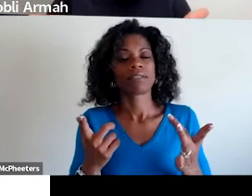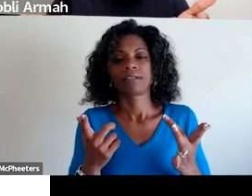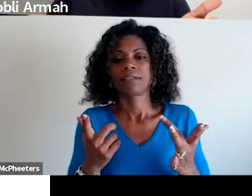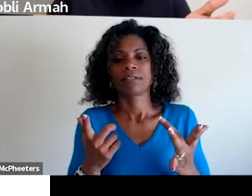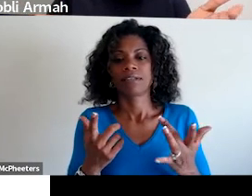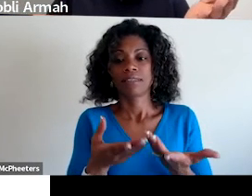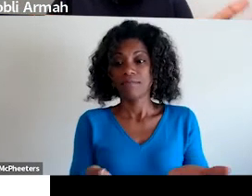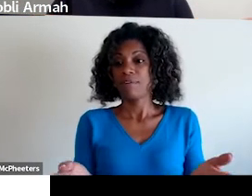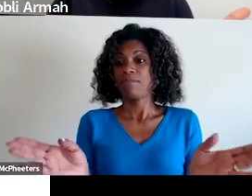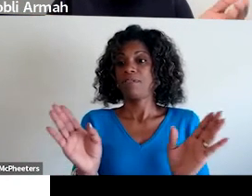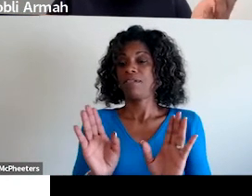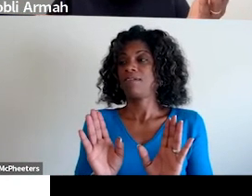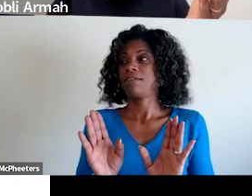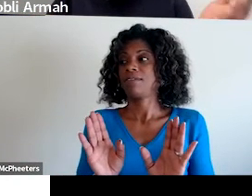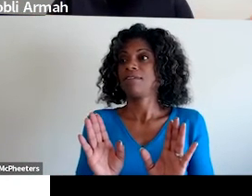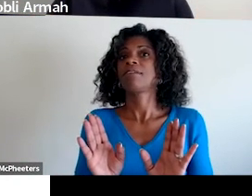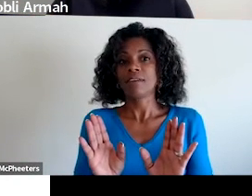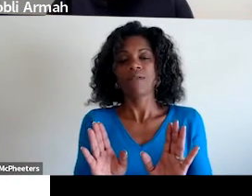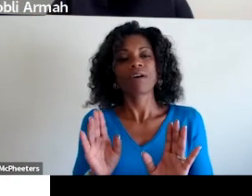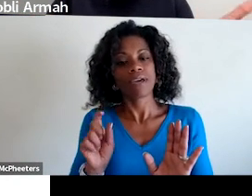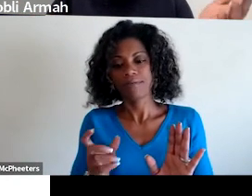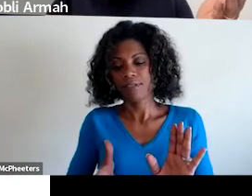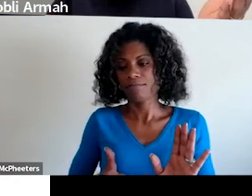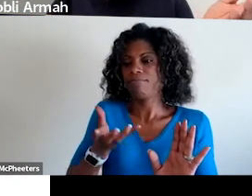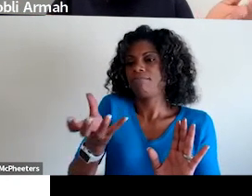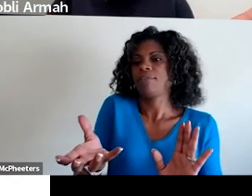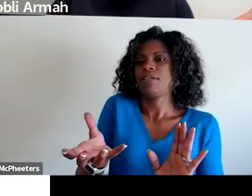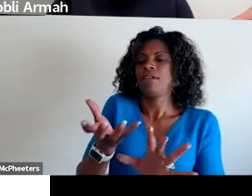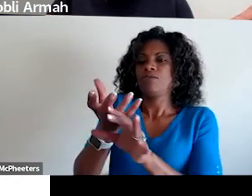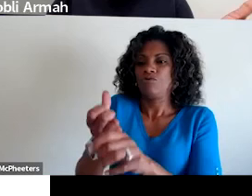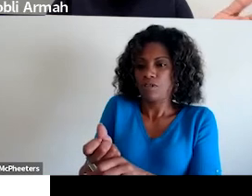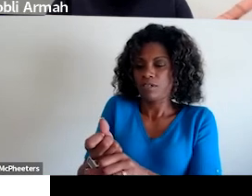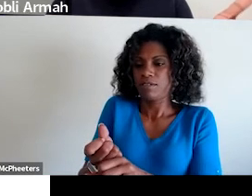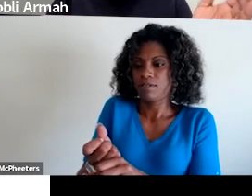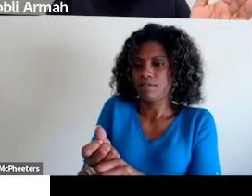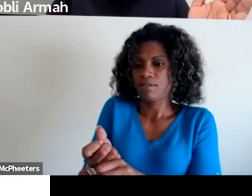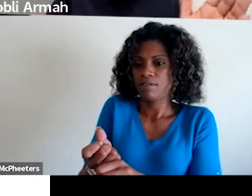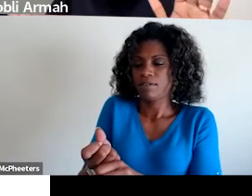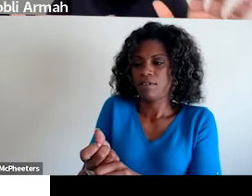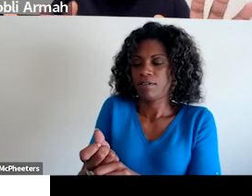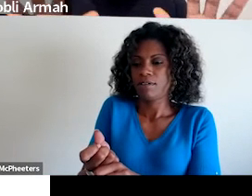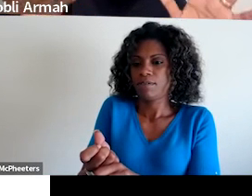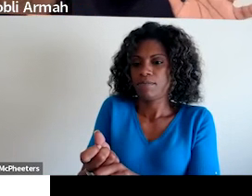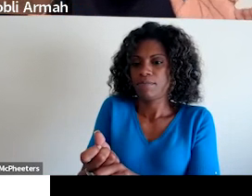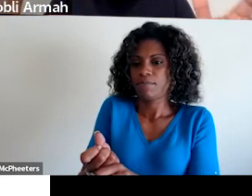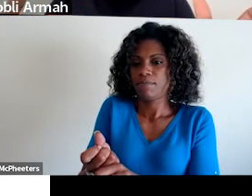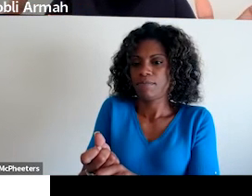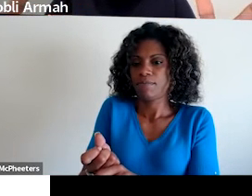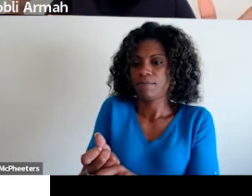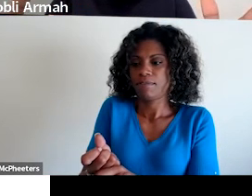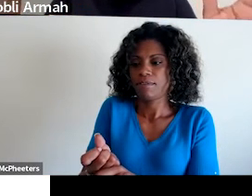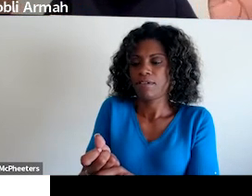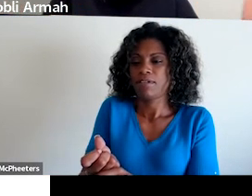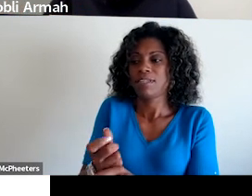trust is going to be placed in nonprofits and social impact organizations and foundations, that means that that job is really on